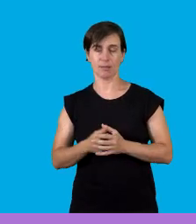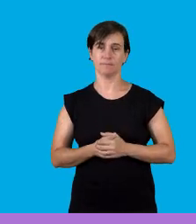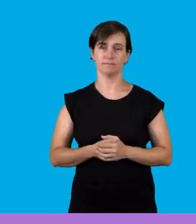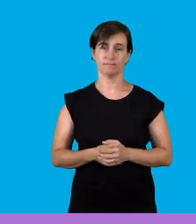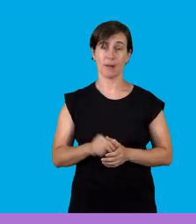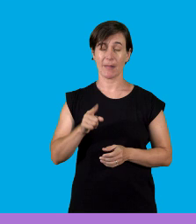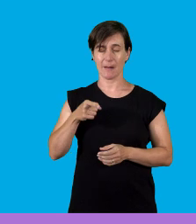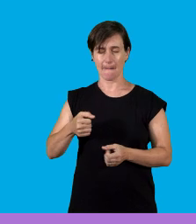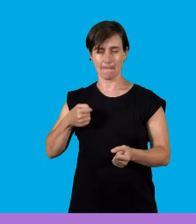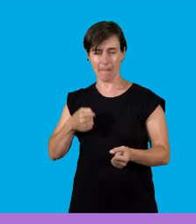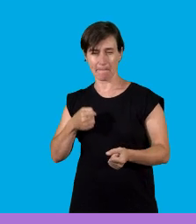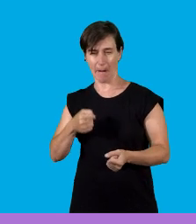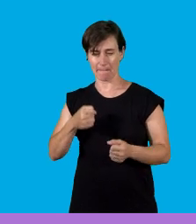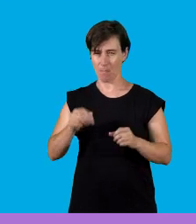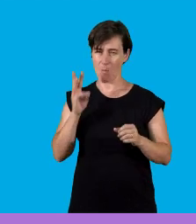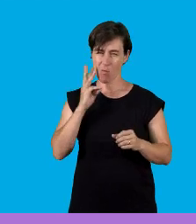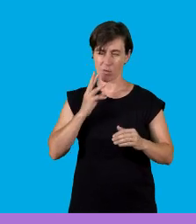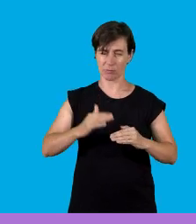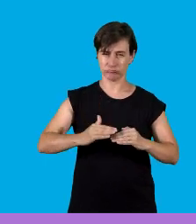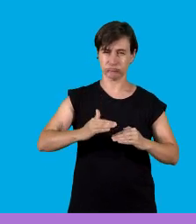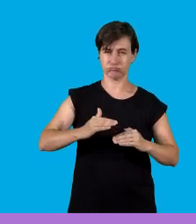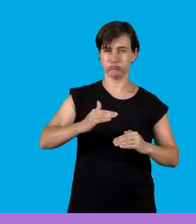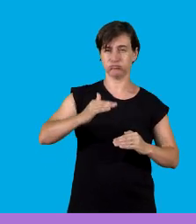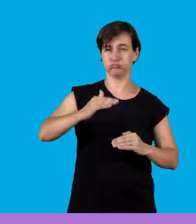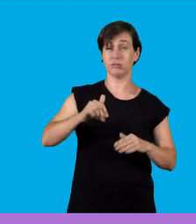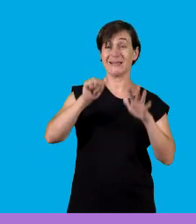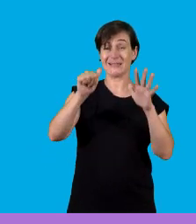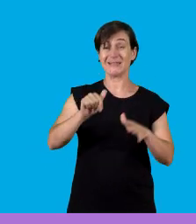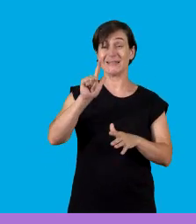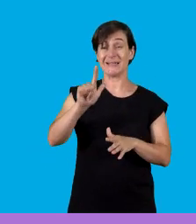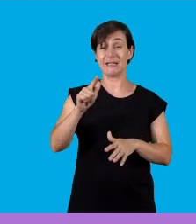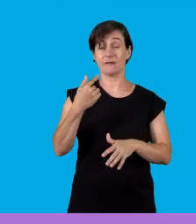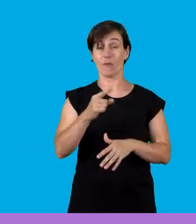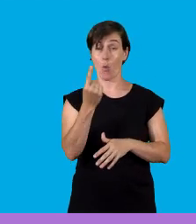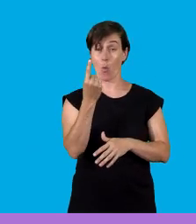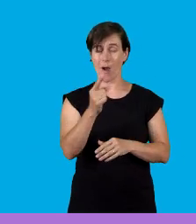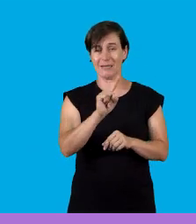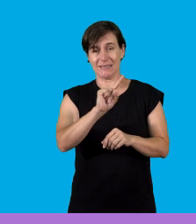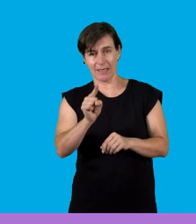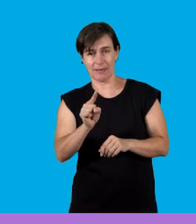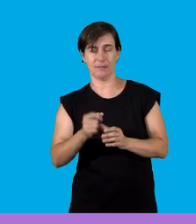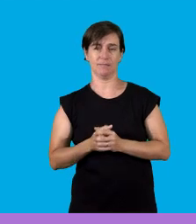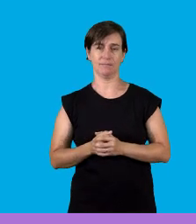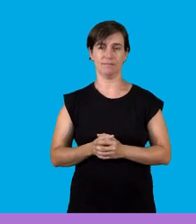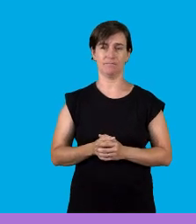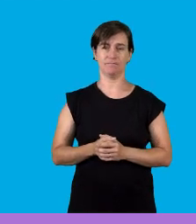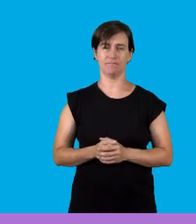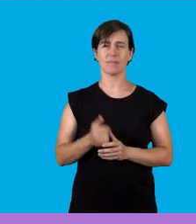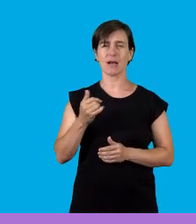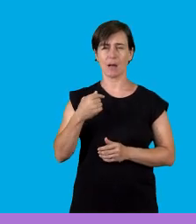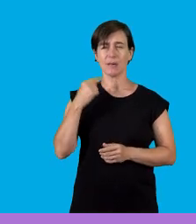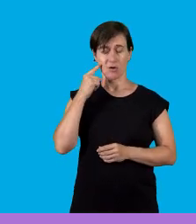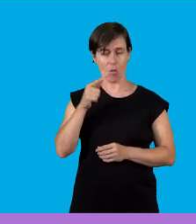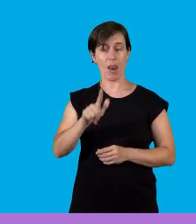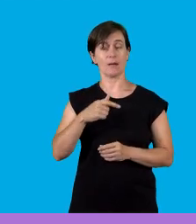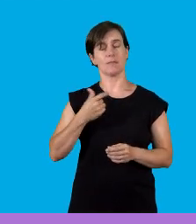that this pump is pumping water at a rate of 16 liters per second. So now we'll go and to see, I know